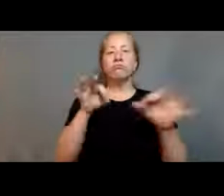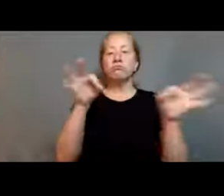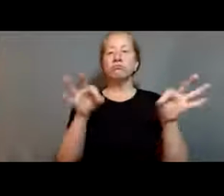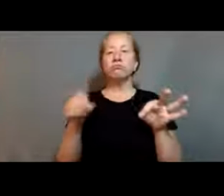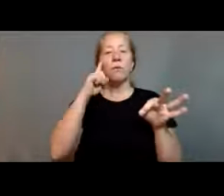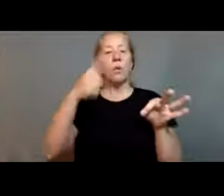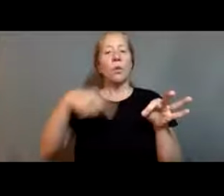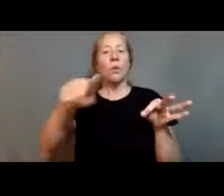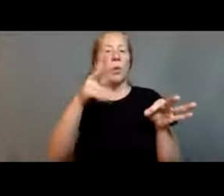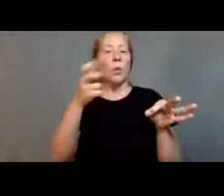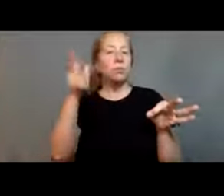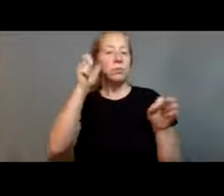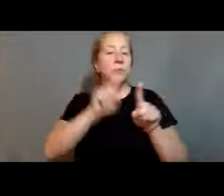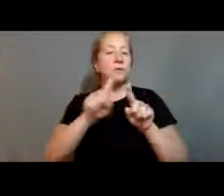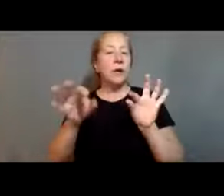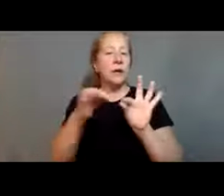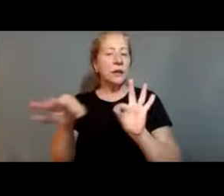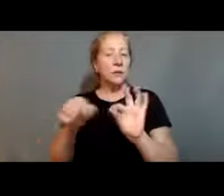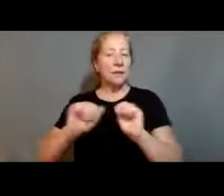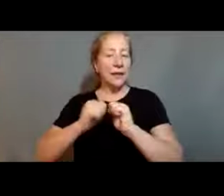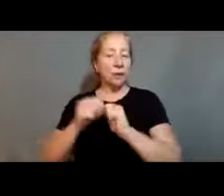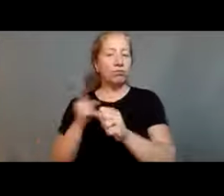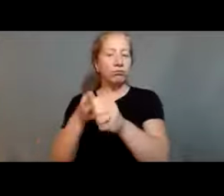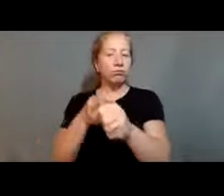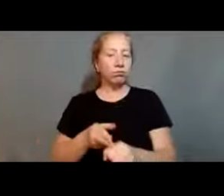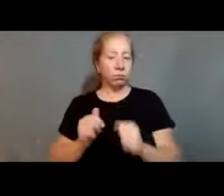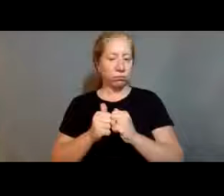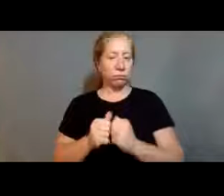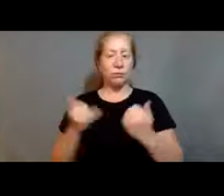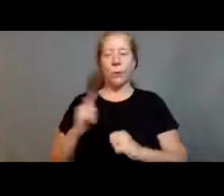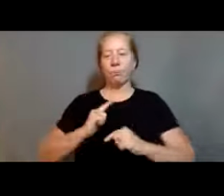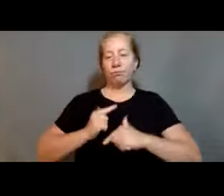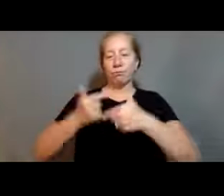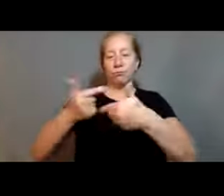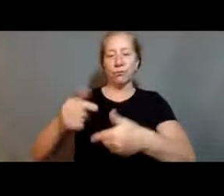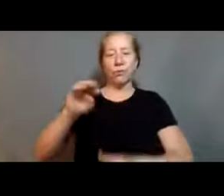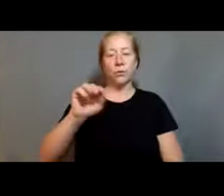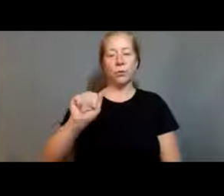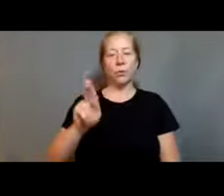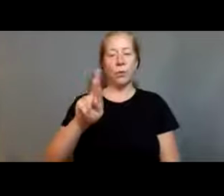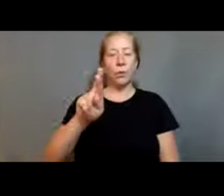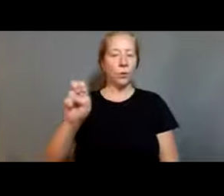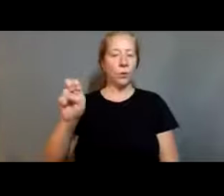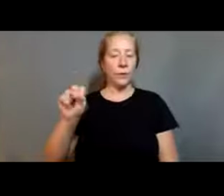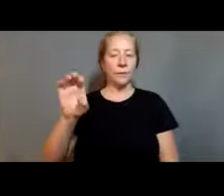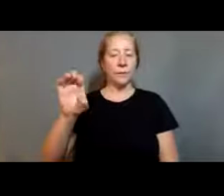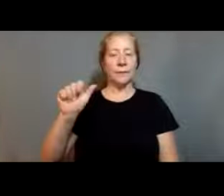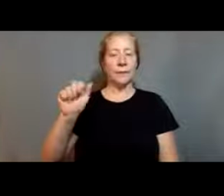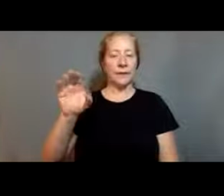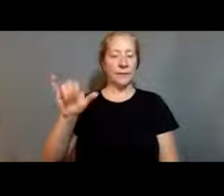to join in the different language rooms. So Maureen, and if you could move the slides.